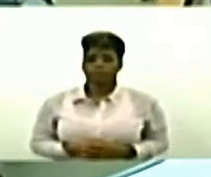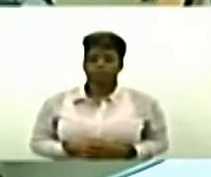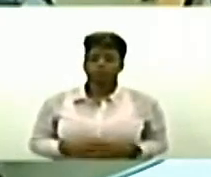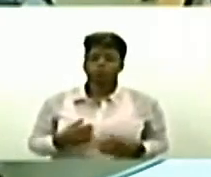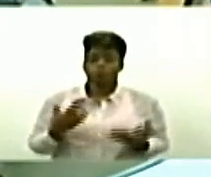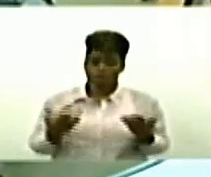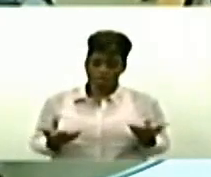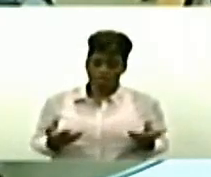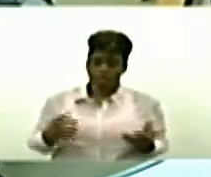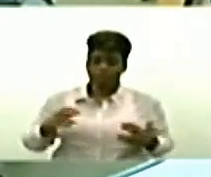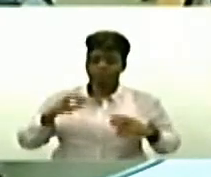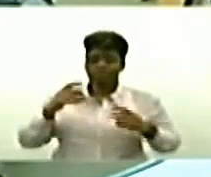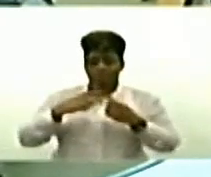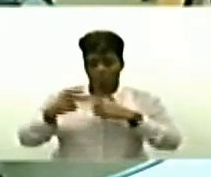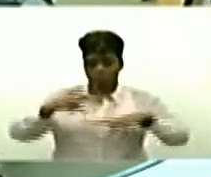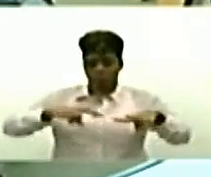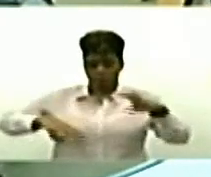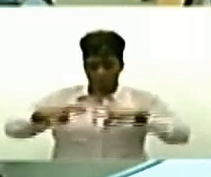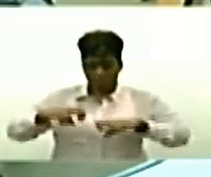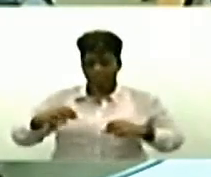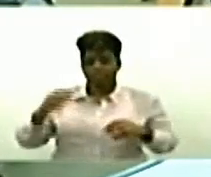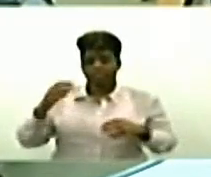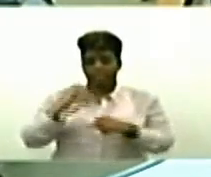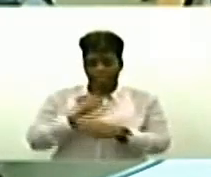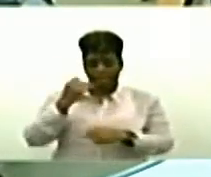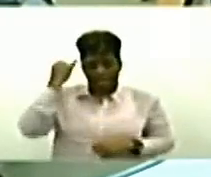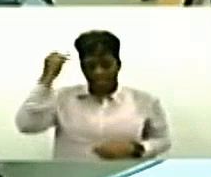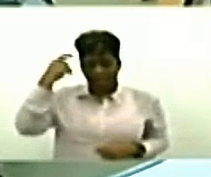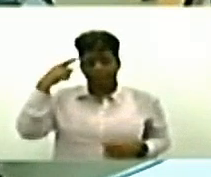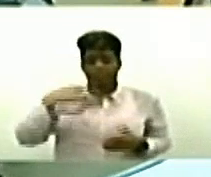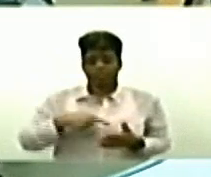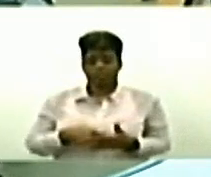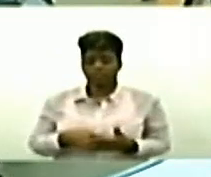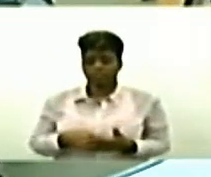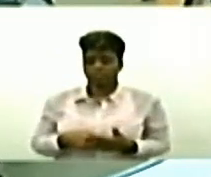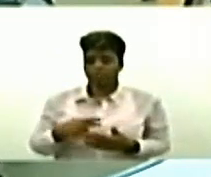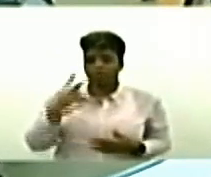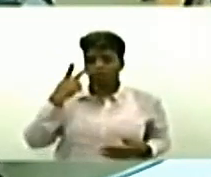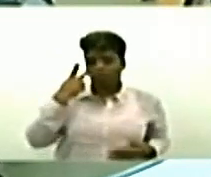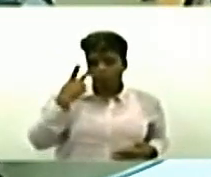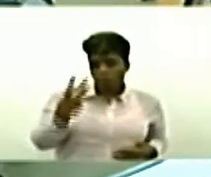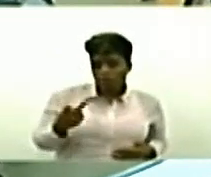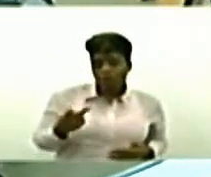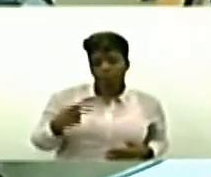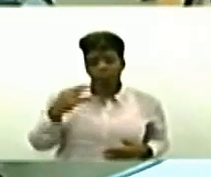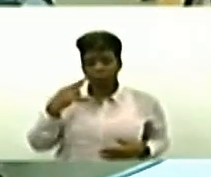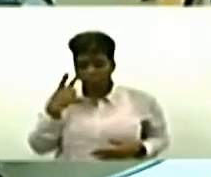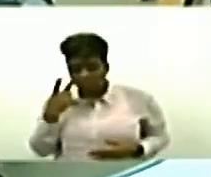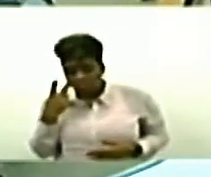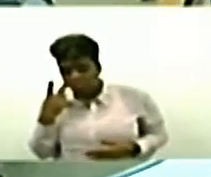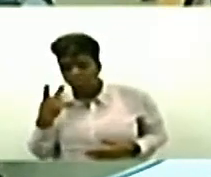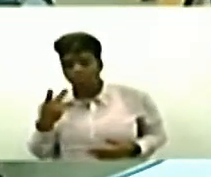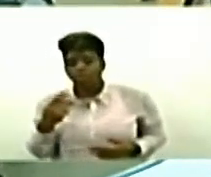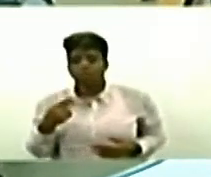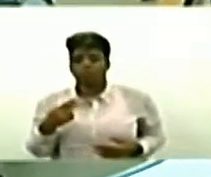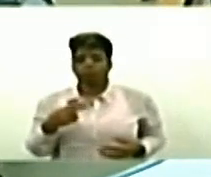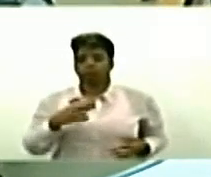to come up with this is looking at, function, form, the type of role, so the